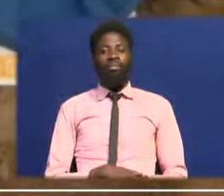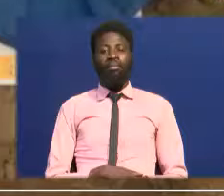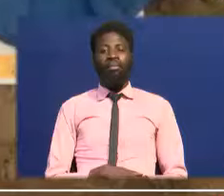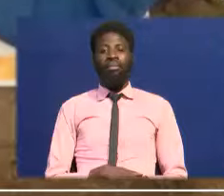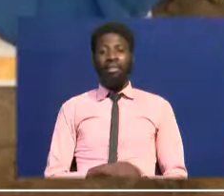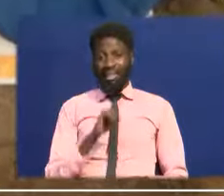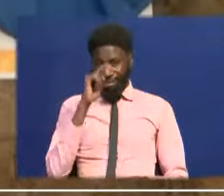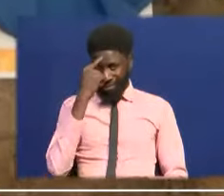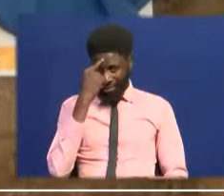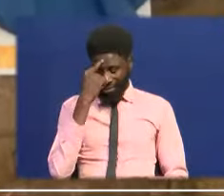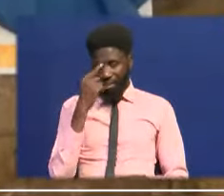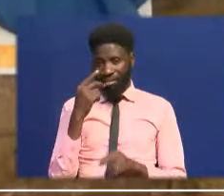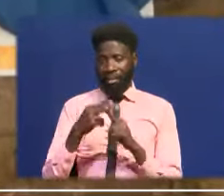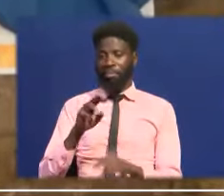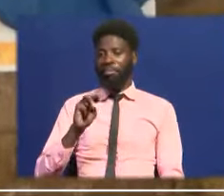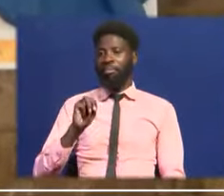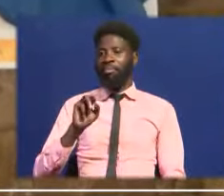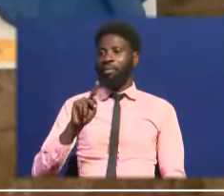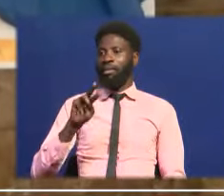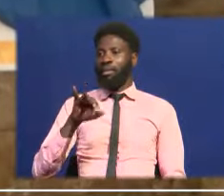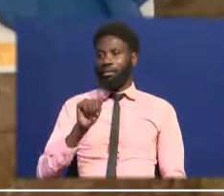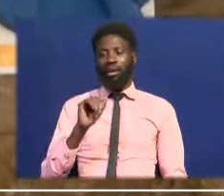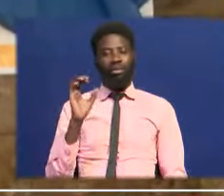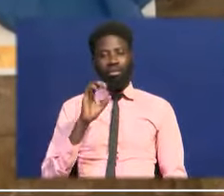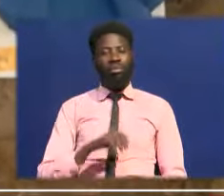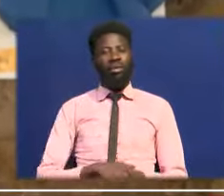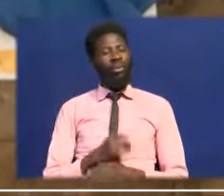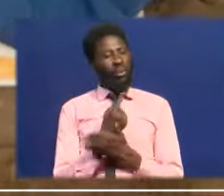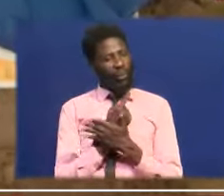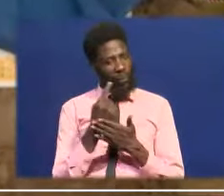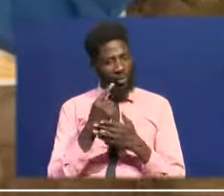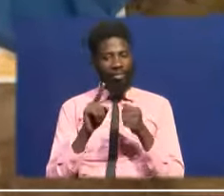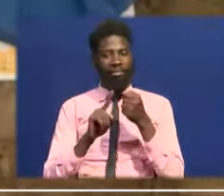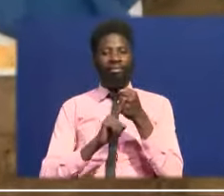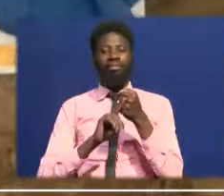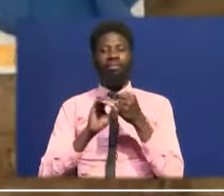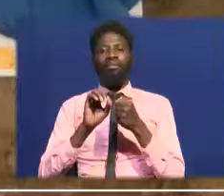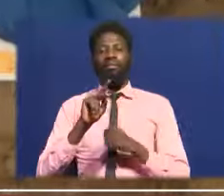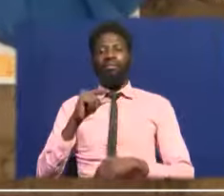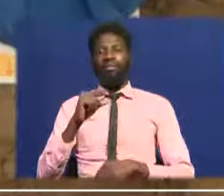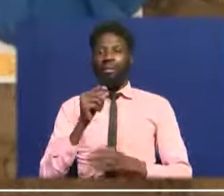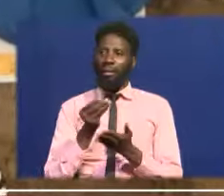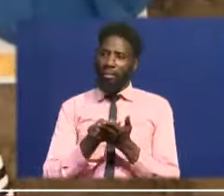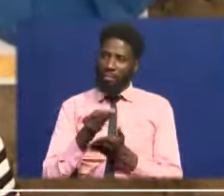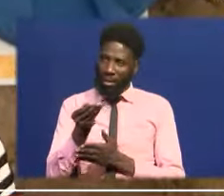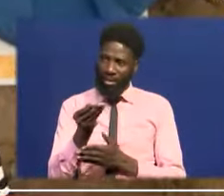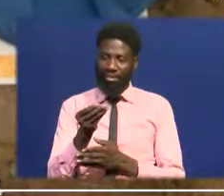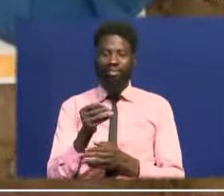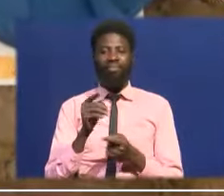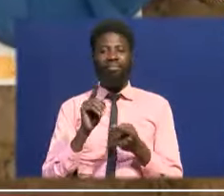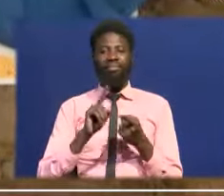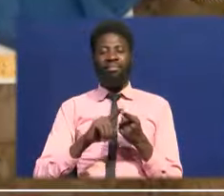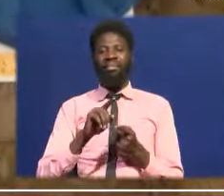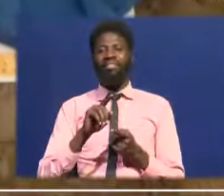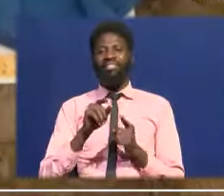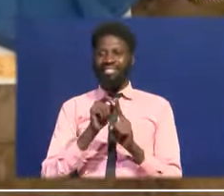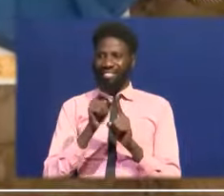customer, ananunua kila wiki, ananunua kilo 60, ananunua mtama,